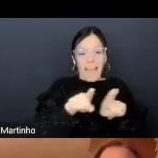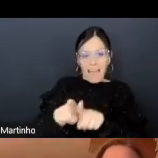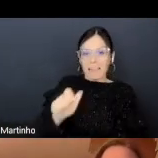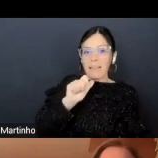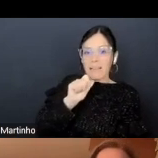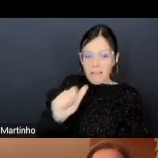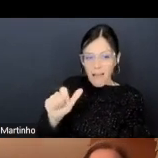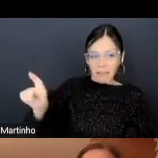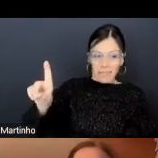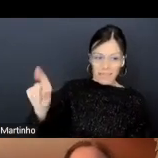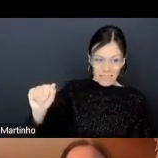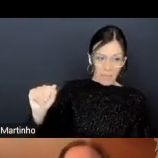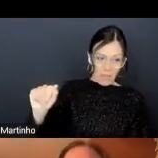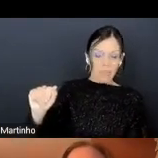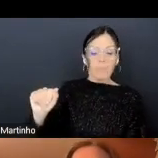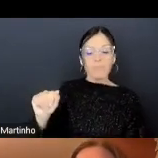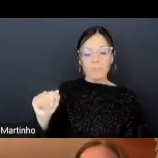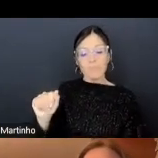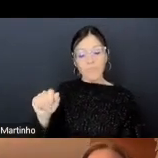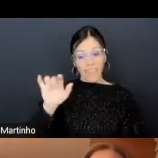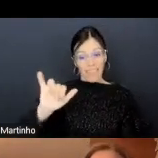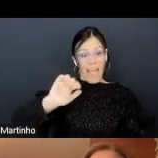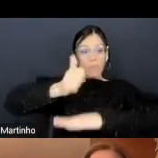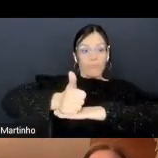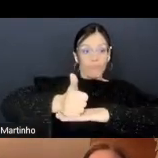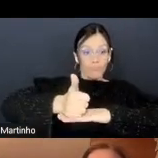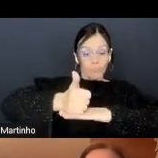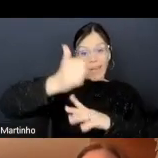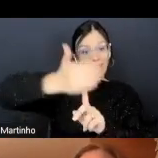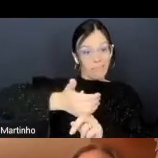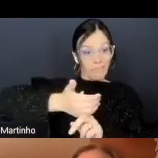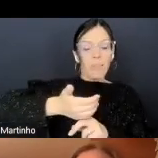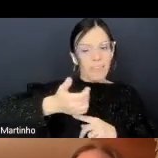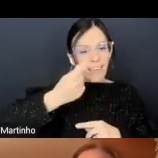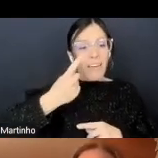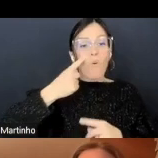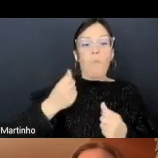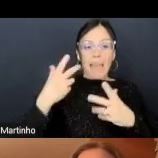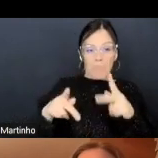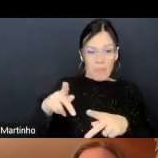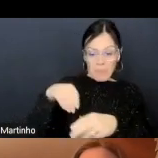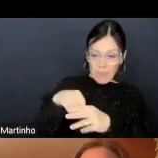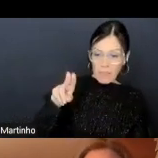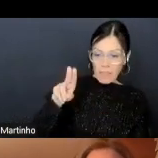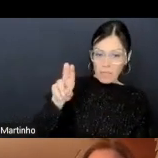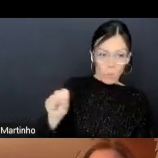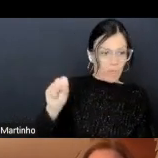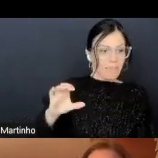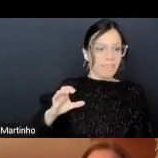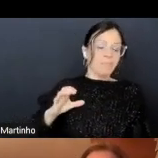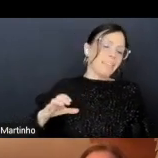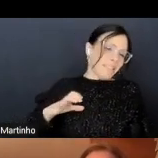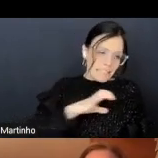and so for the most part the staging worked for many of the u.s citizens who were alive during his presidency